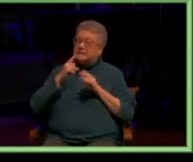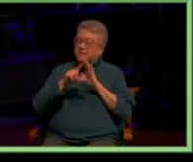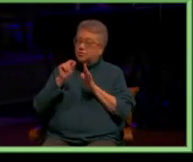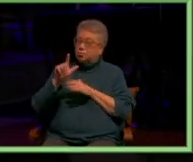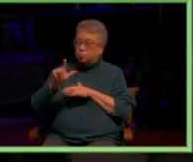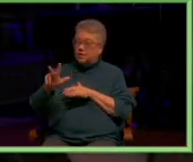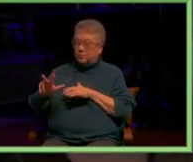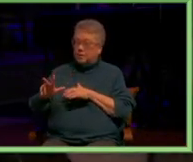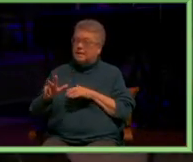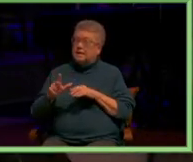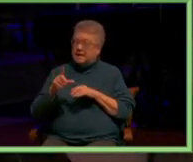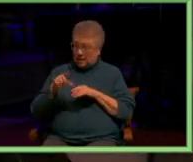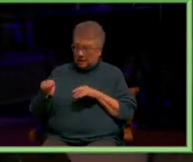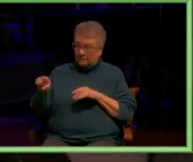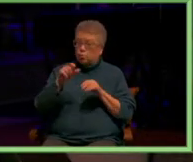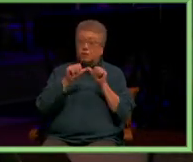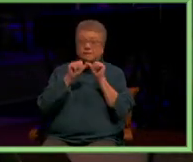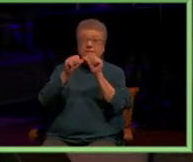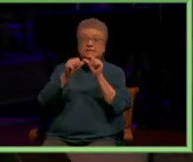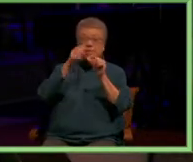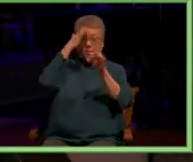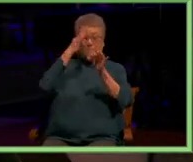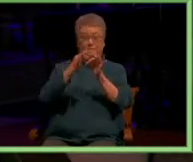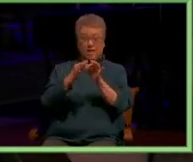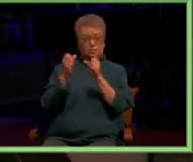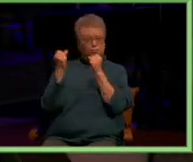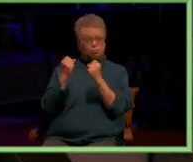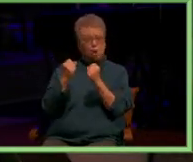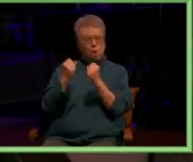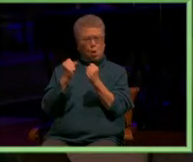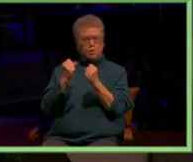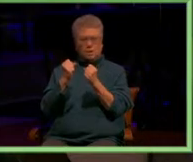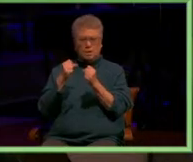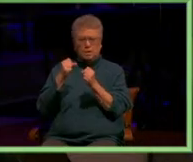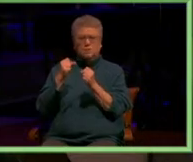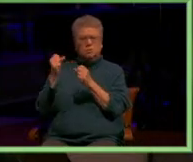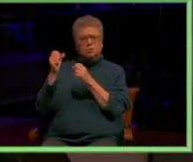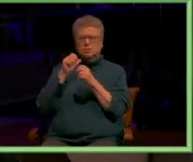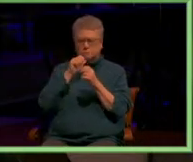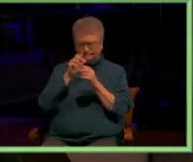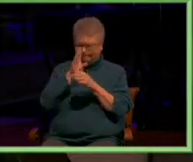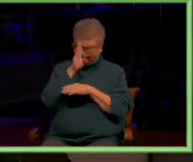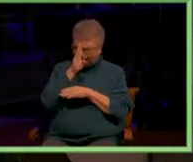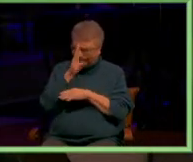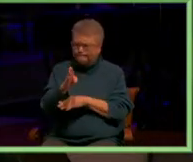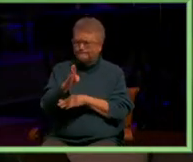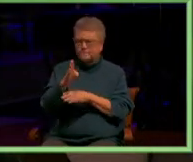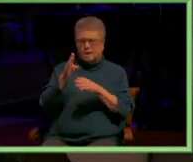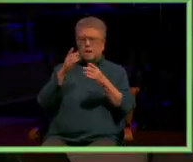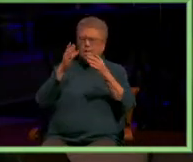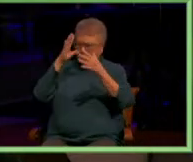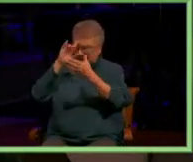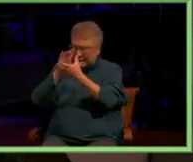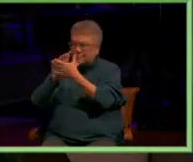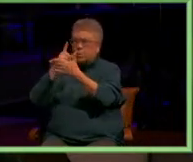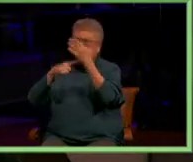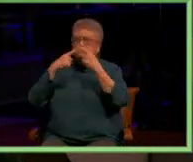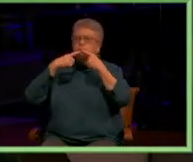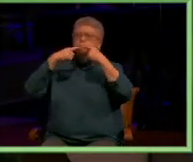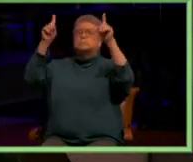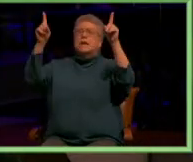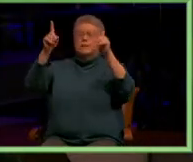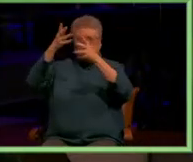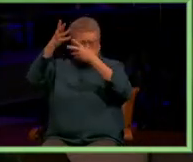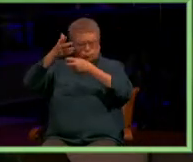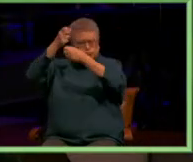23. If indeed you continue in the faith, stable and steadfast, not shifting from the hope of the gospel that you heard, which has been proclaimed to you in all creation under heaven, and